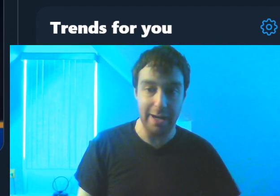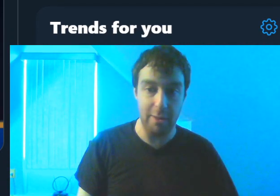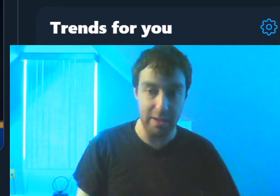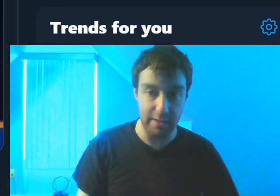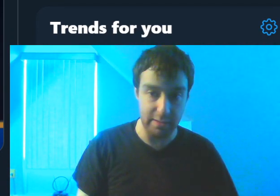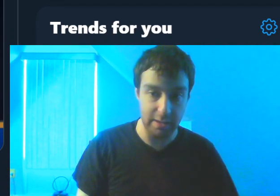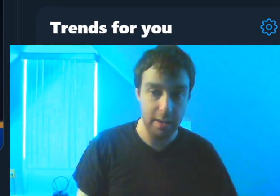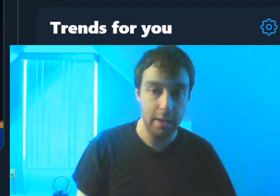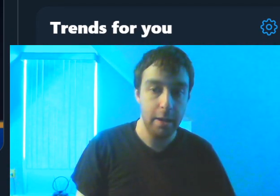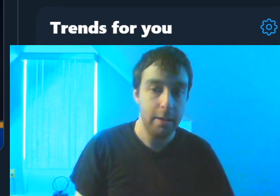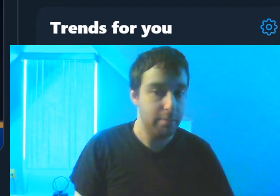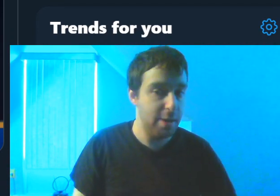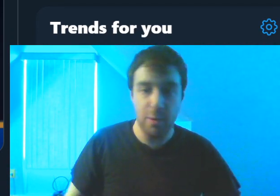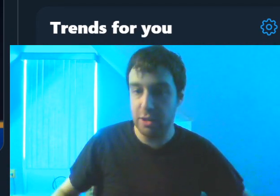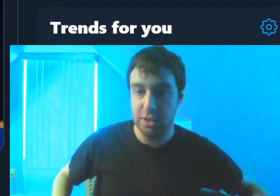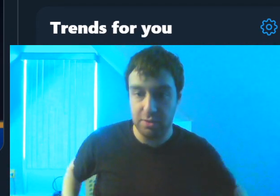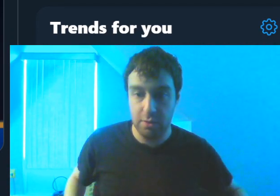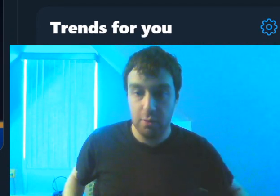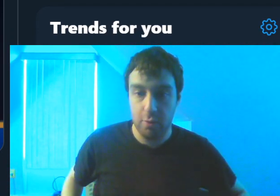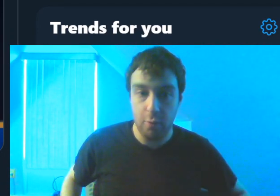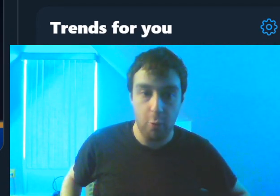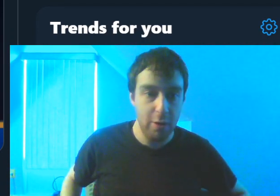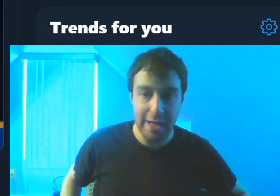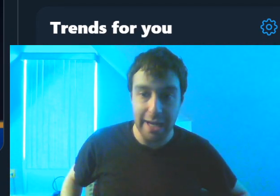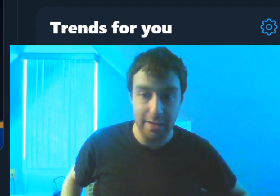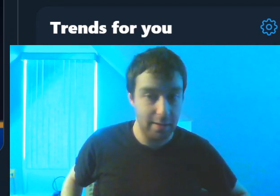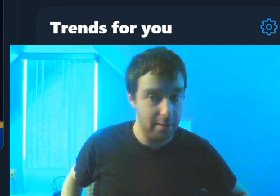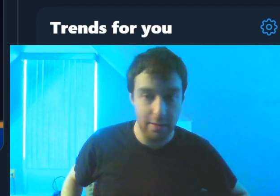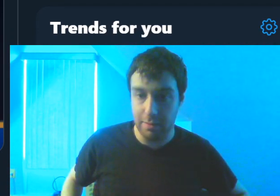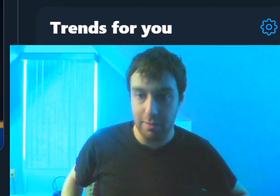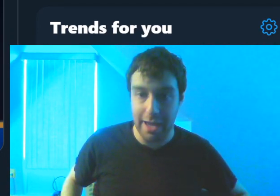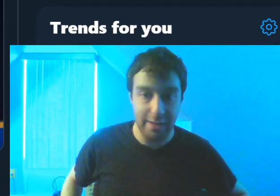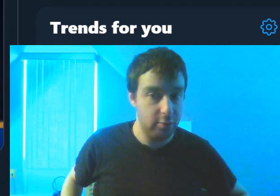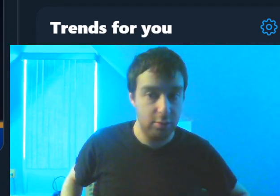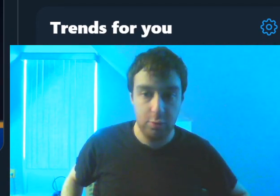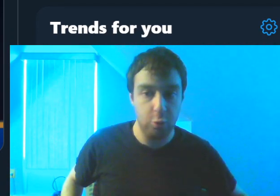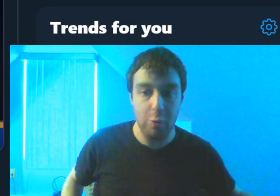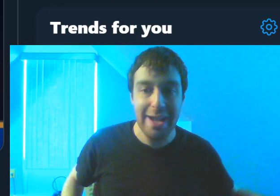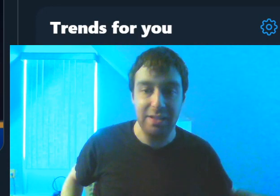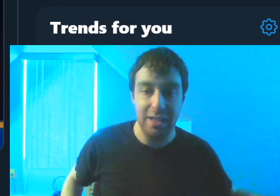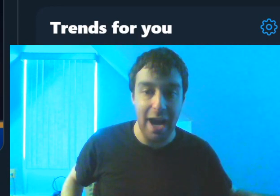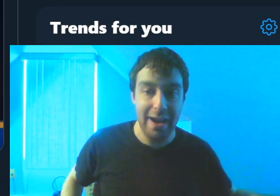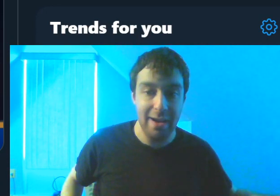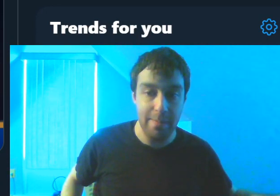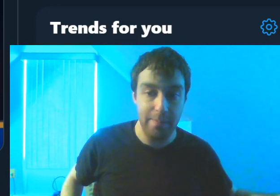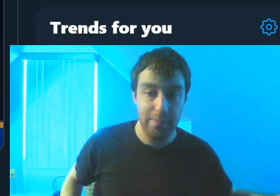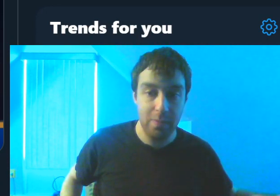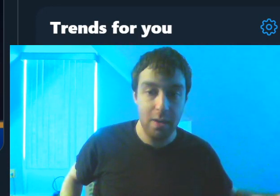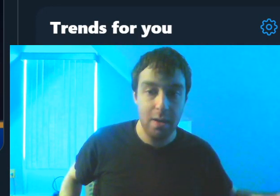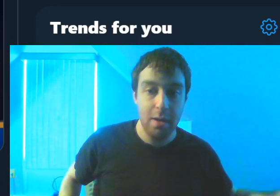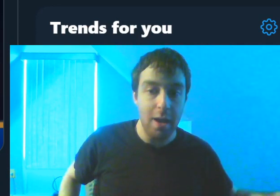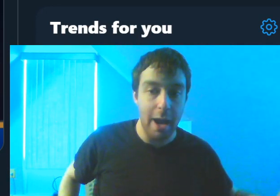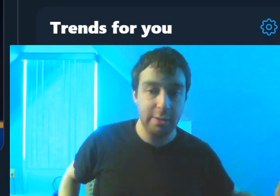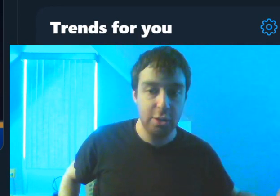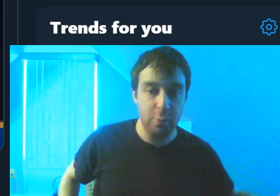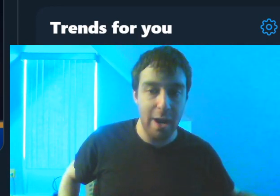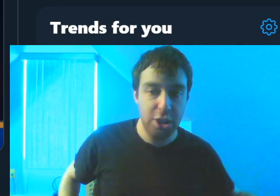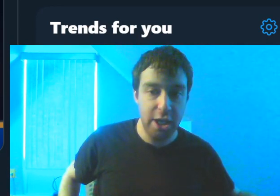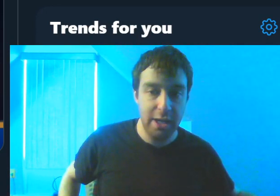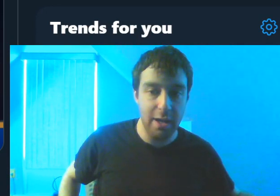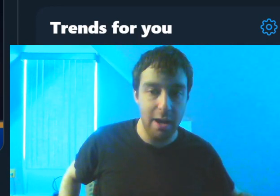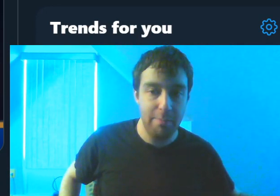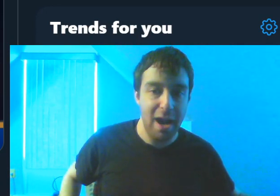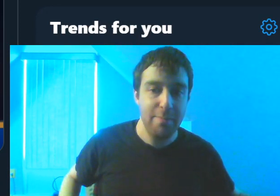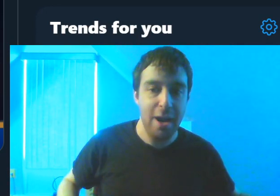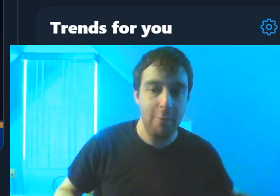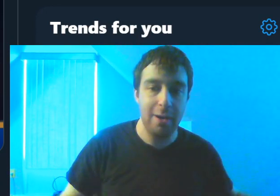York right now because people are just hoarding it like crazy. I was just